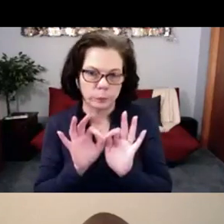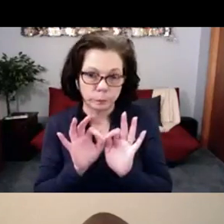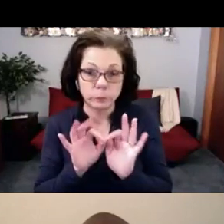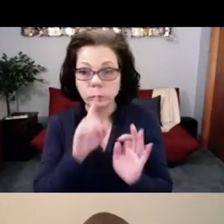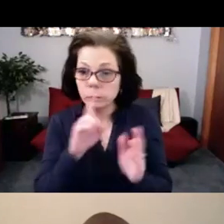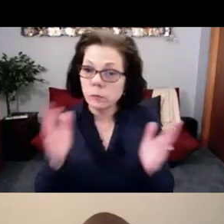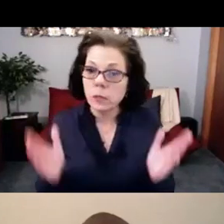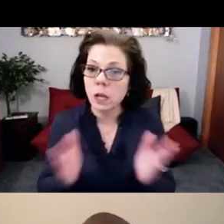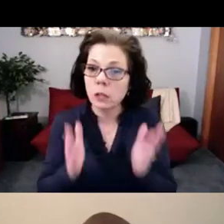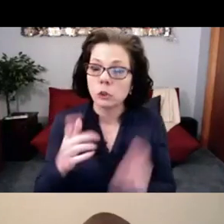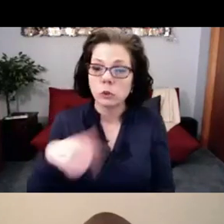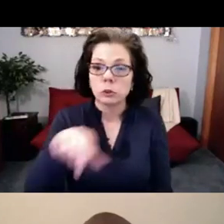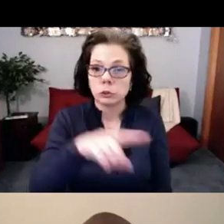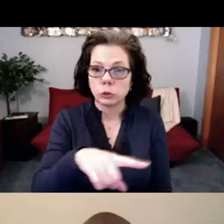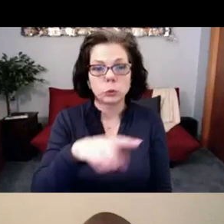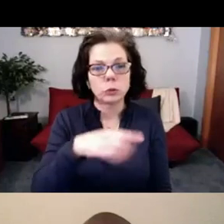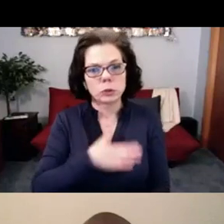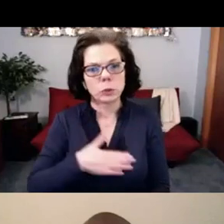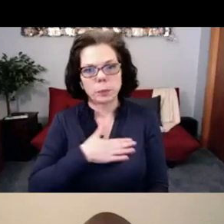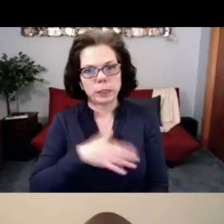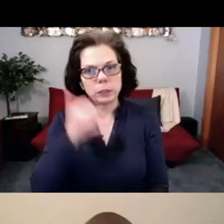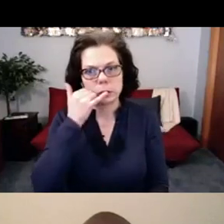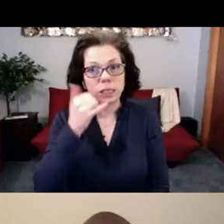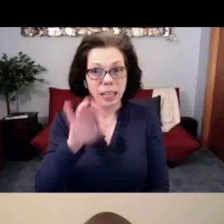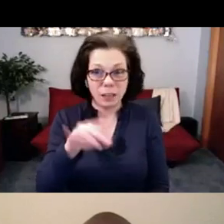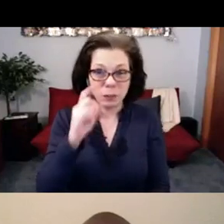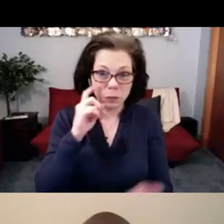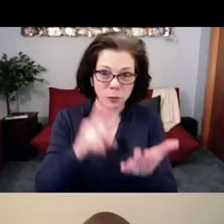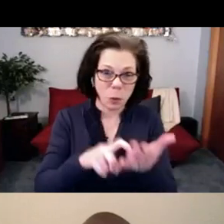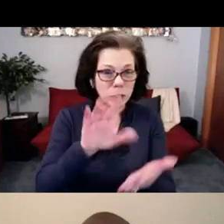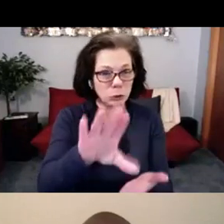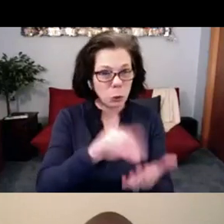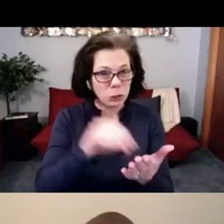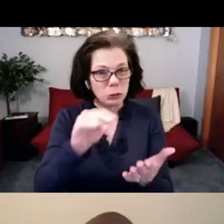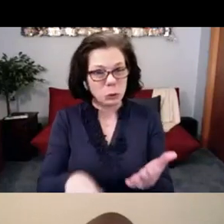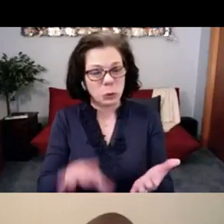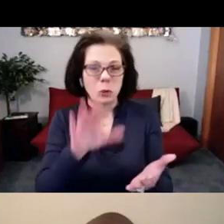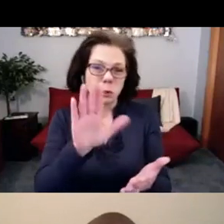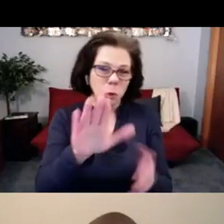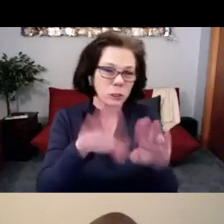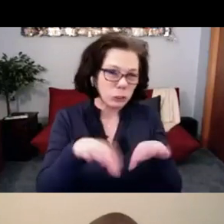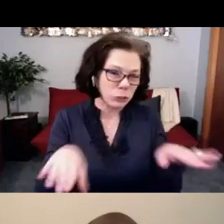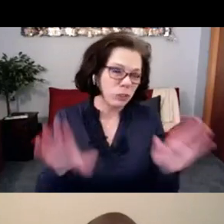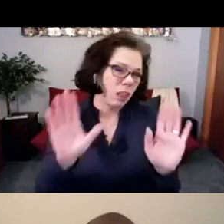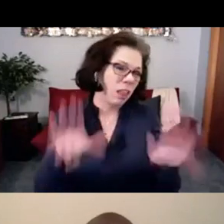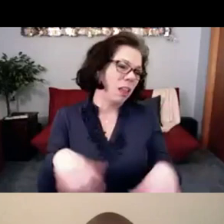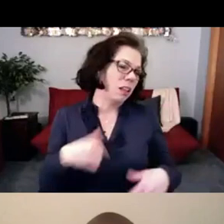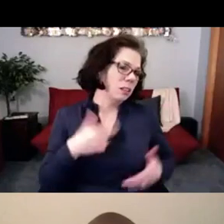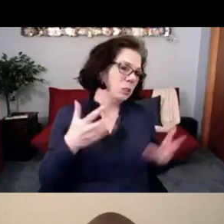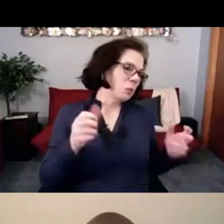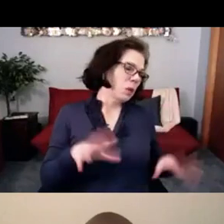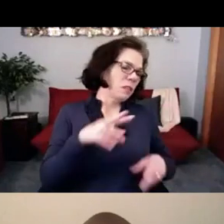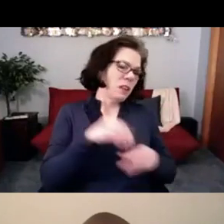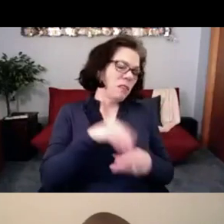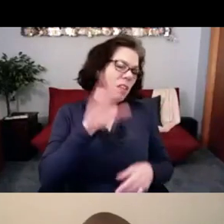you to immediately give your school a call tomorrow, send them an email tonight so that they can better support